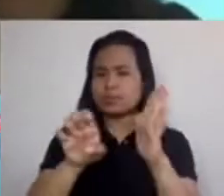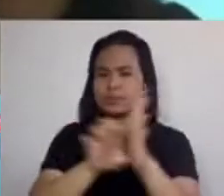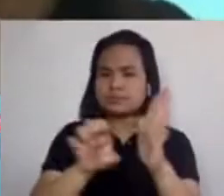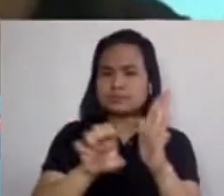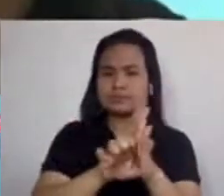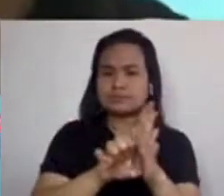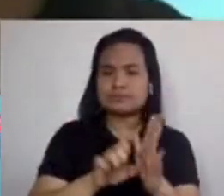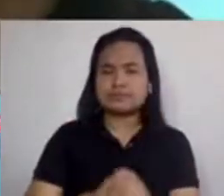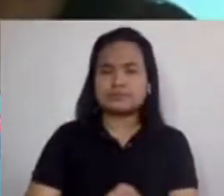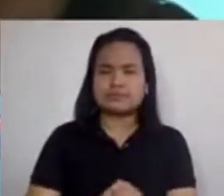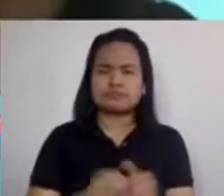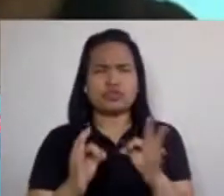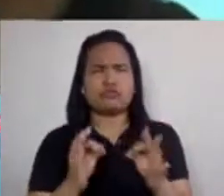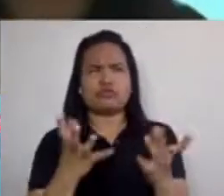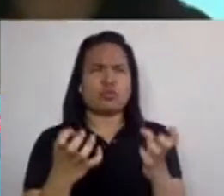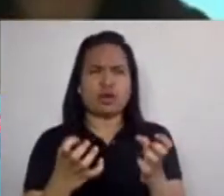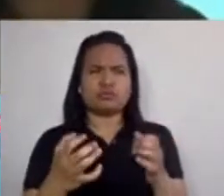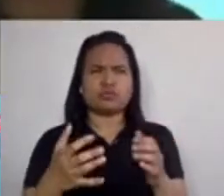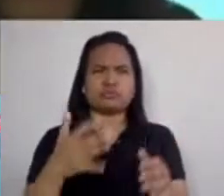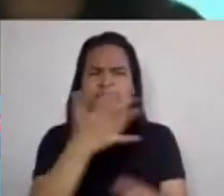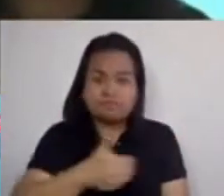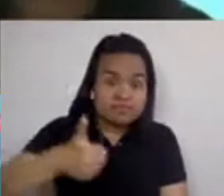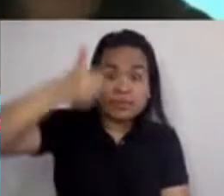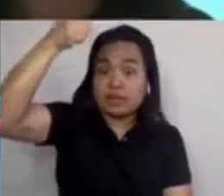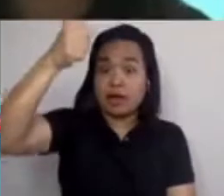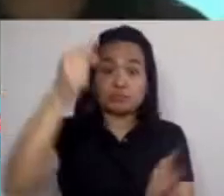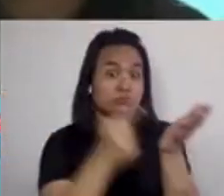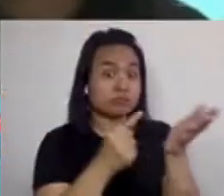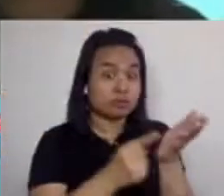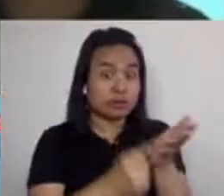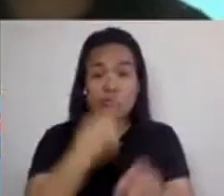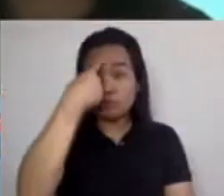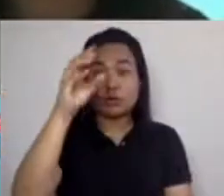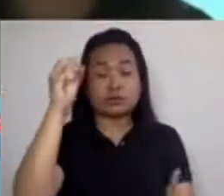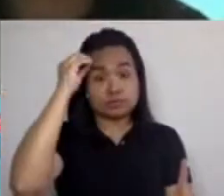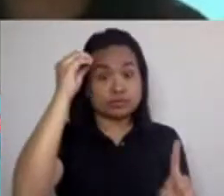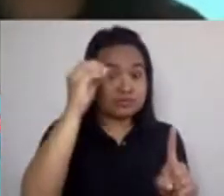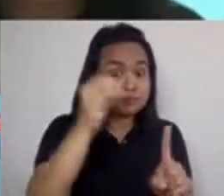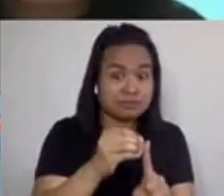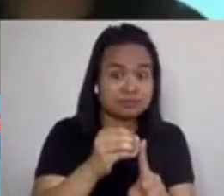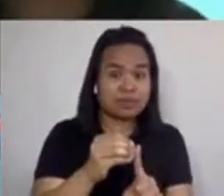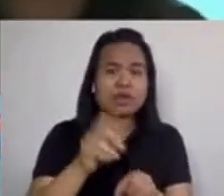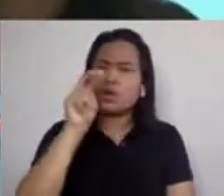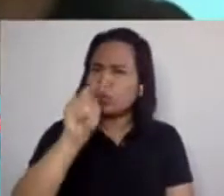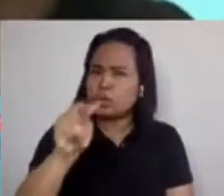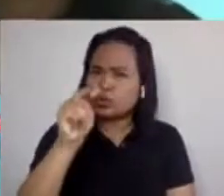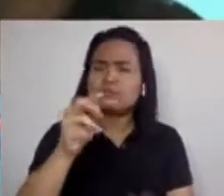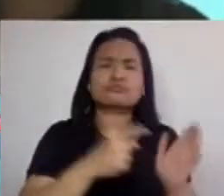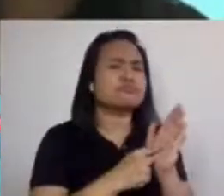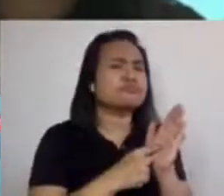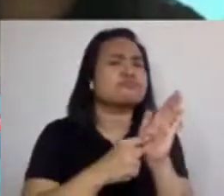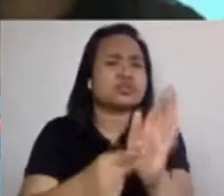want an outstanding rating for a particular objective, it says there that you need to demonstrate a level 7, that